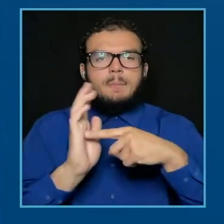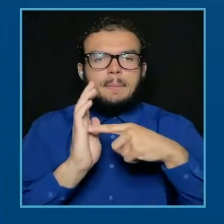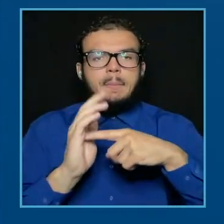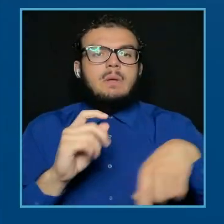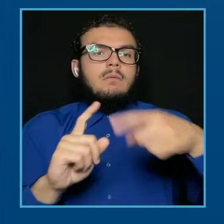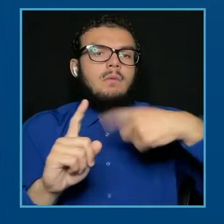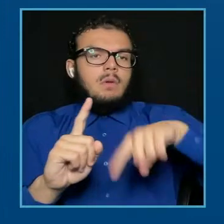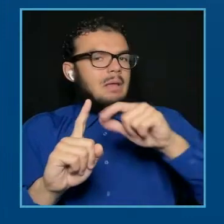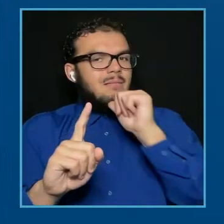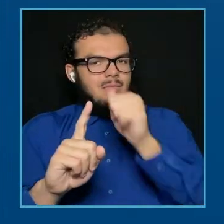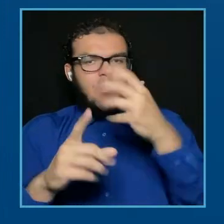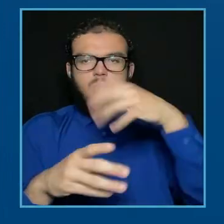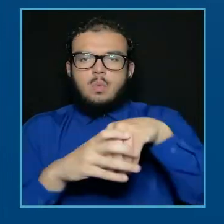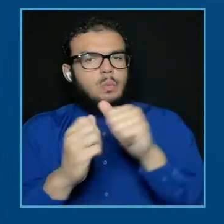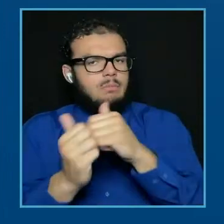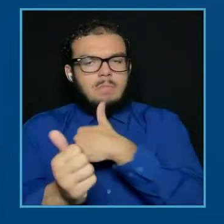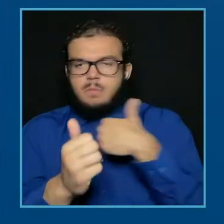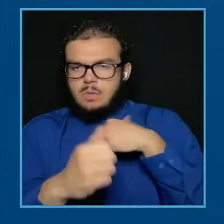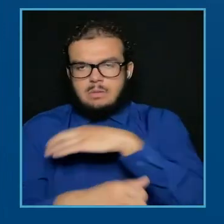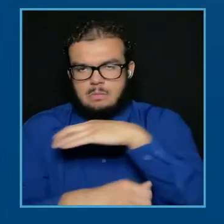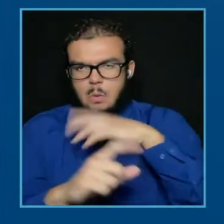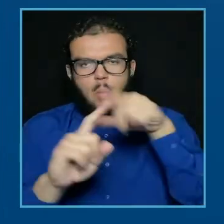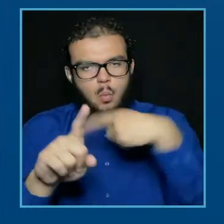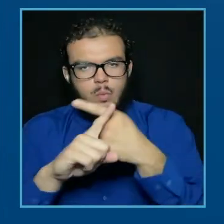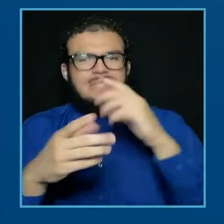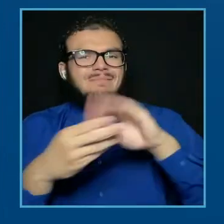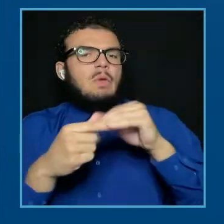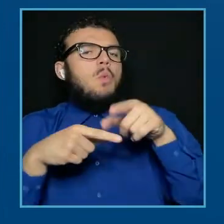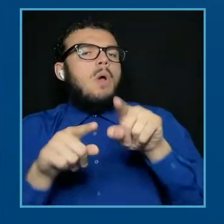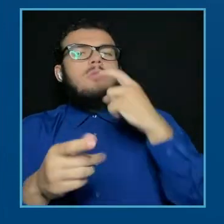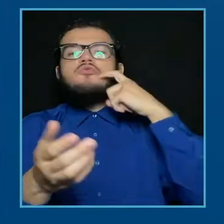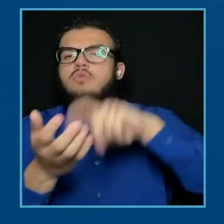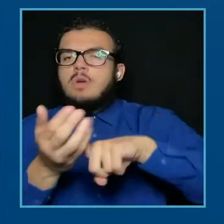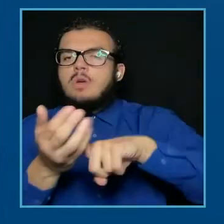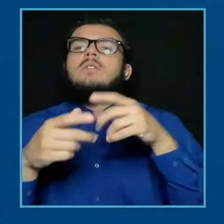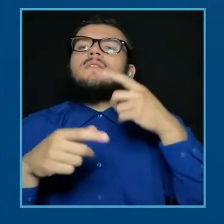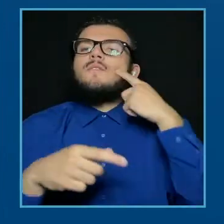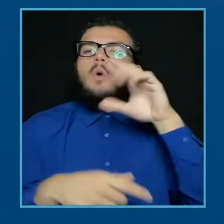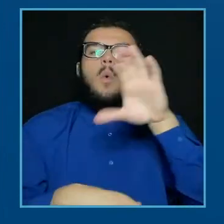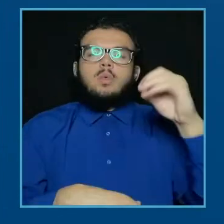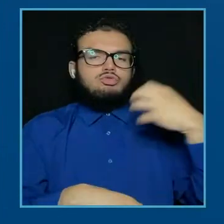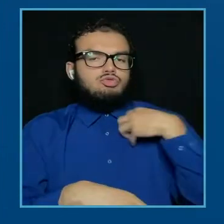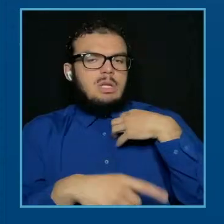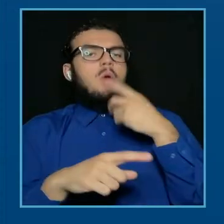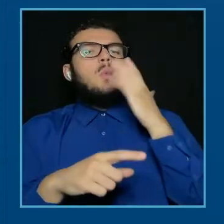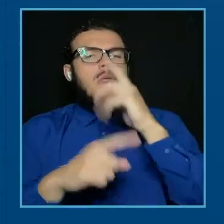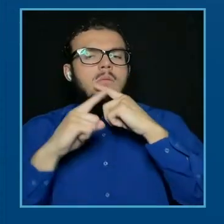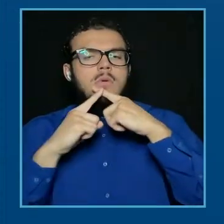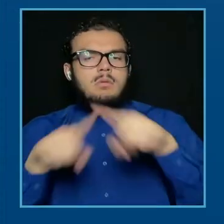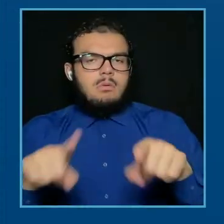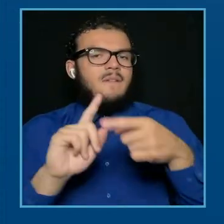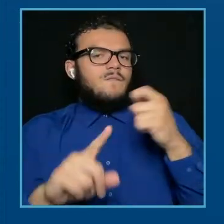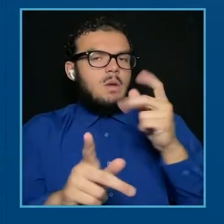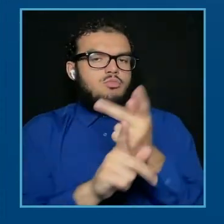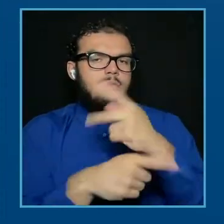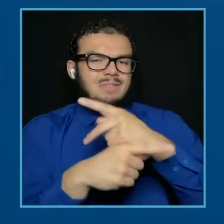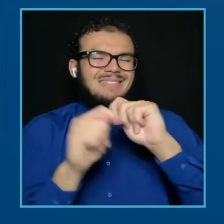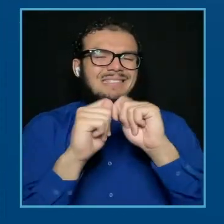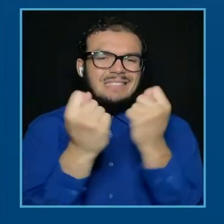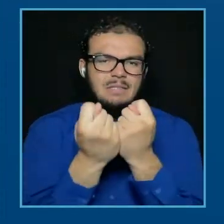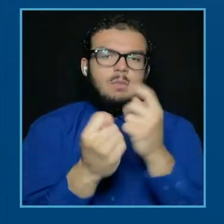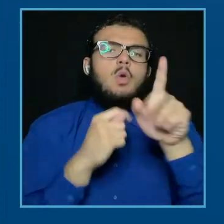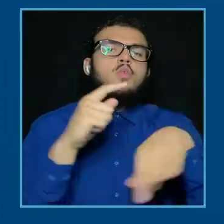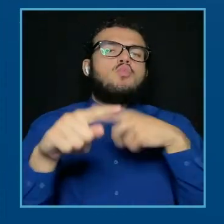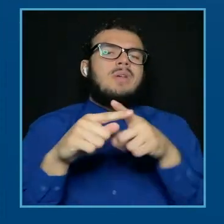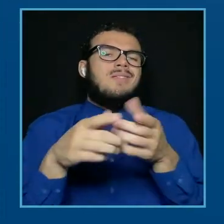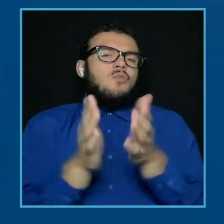members of the committee may only speak when recognized by the co-chairs and will be unmuted by the production team when